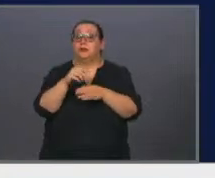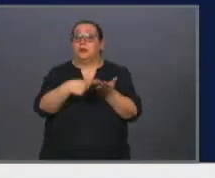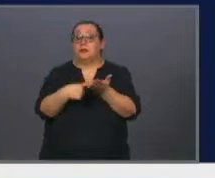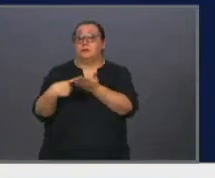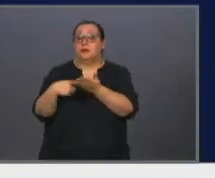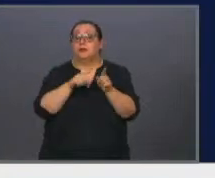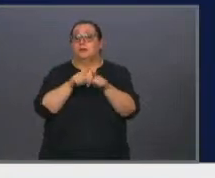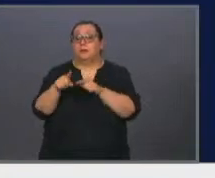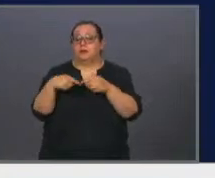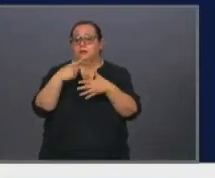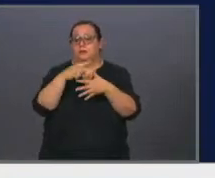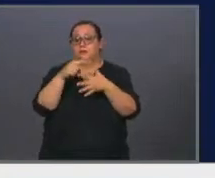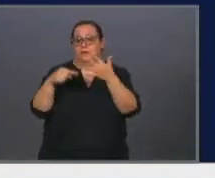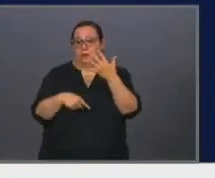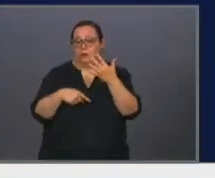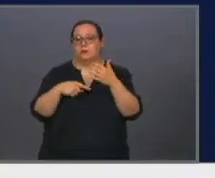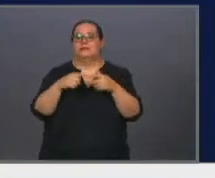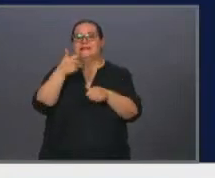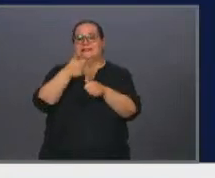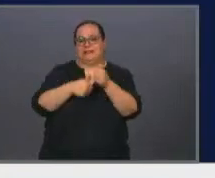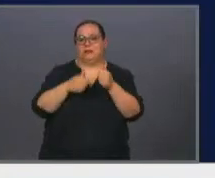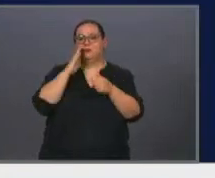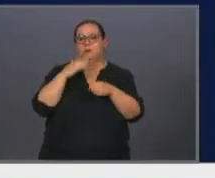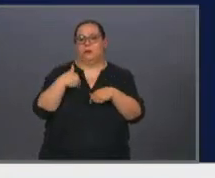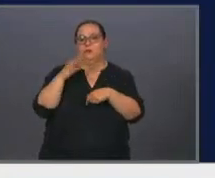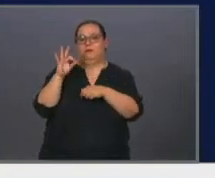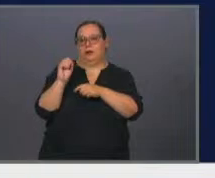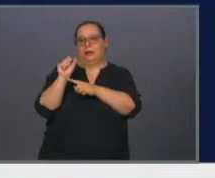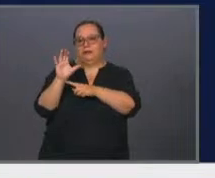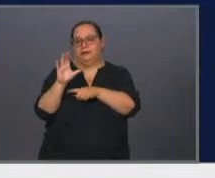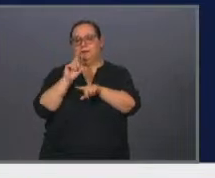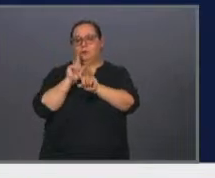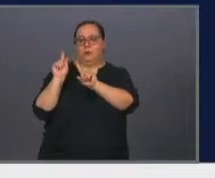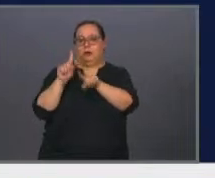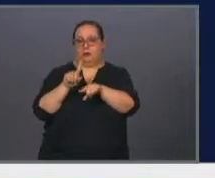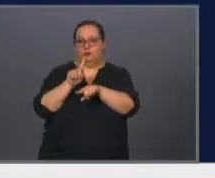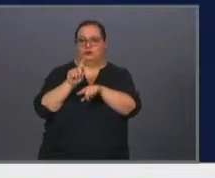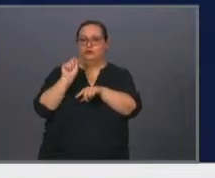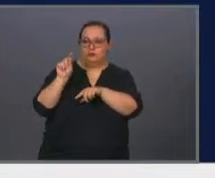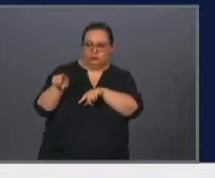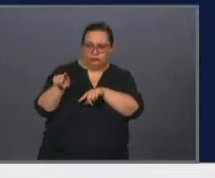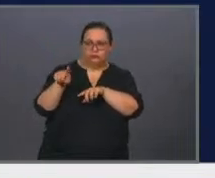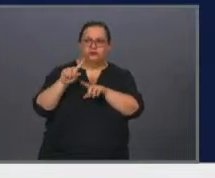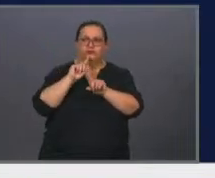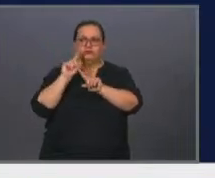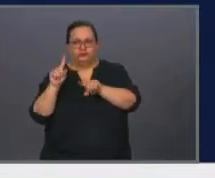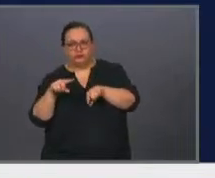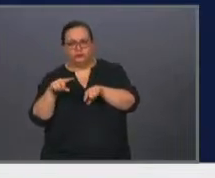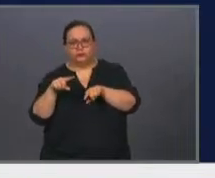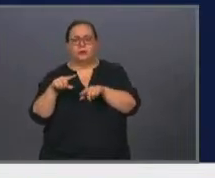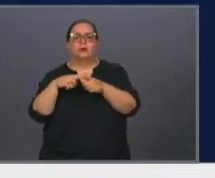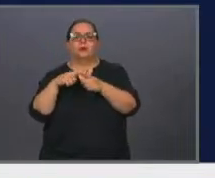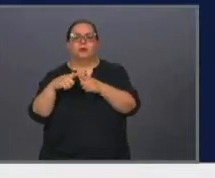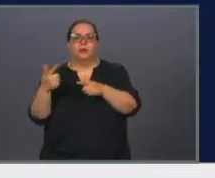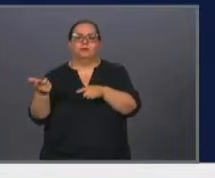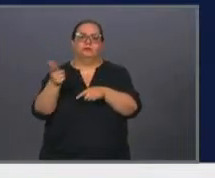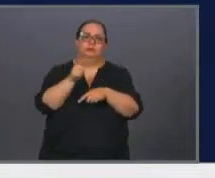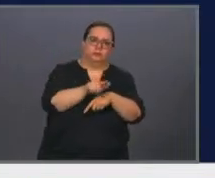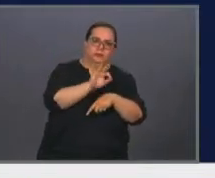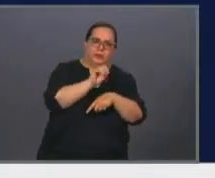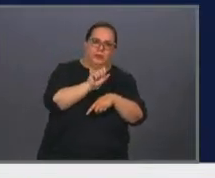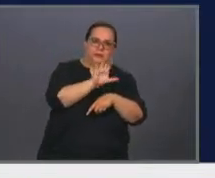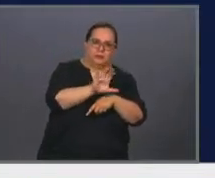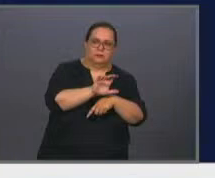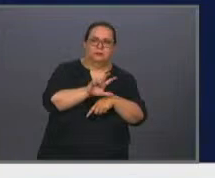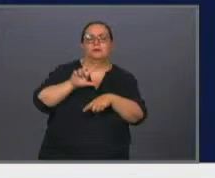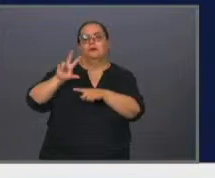follows. Each candidate will have 90 seconds to respond to the questions, along with the opportunity for 30 seconds of rebuttal time.